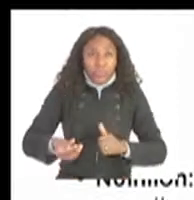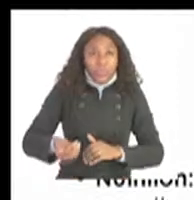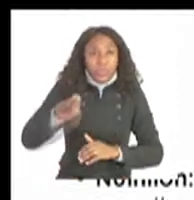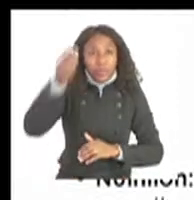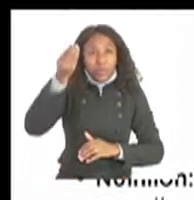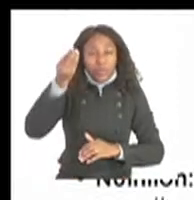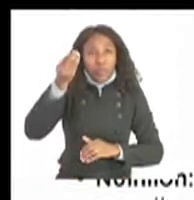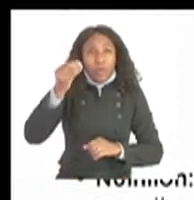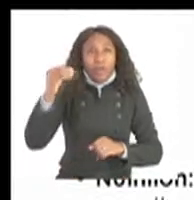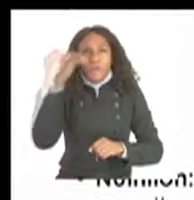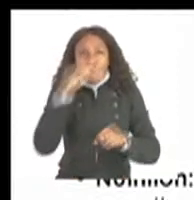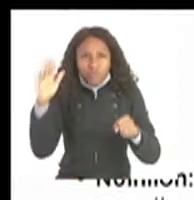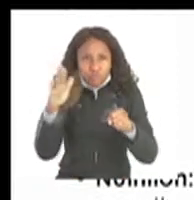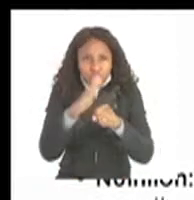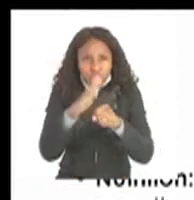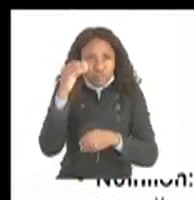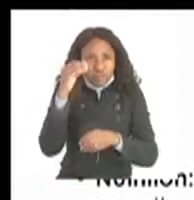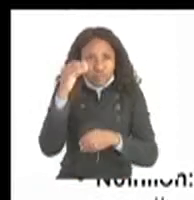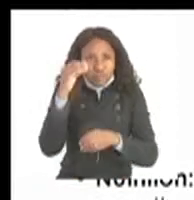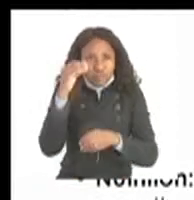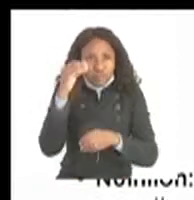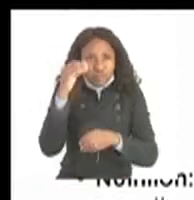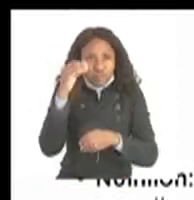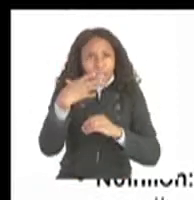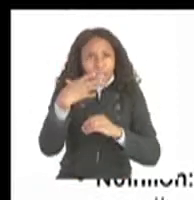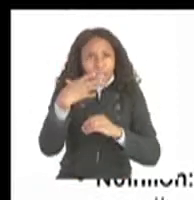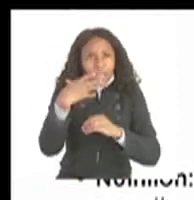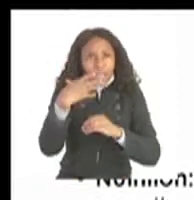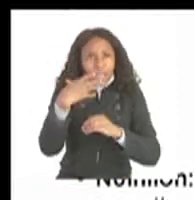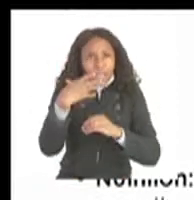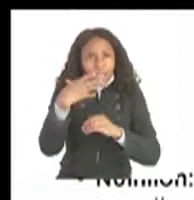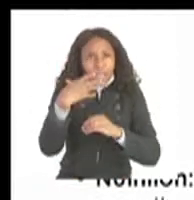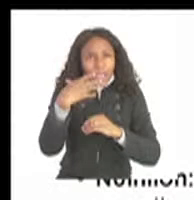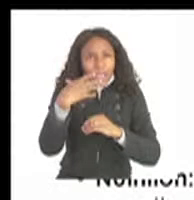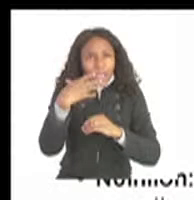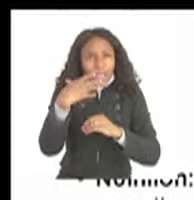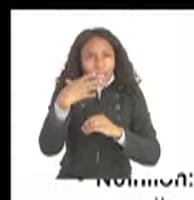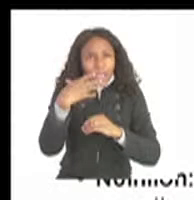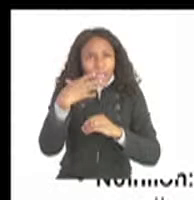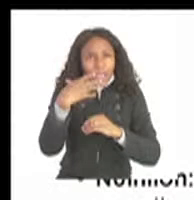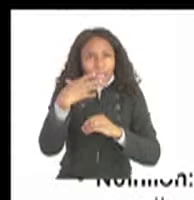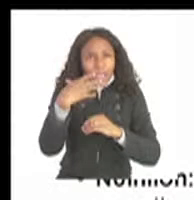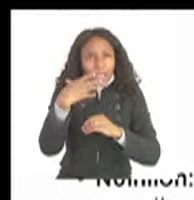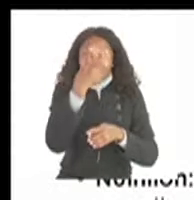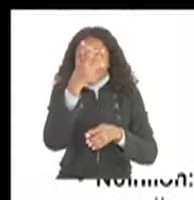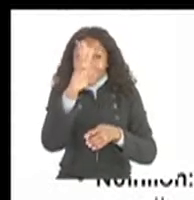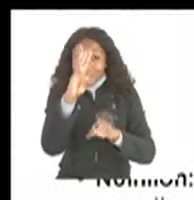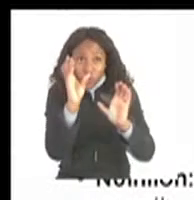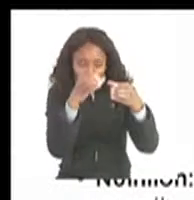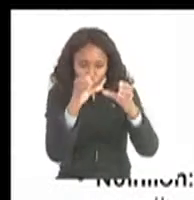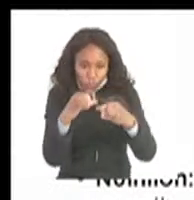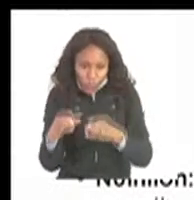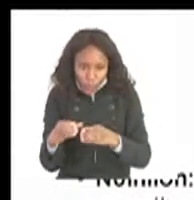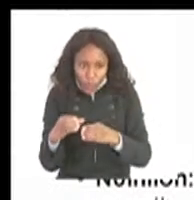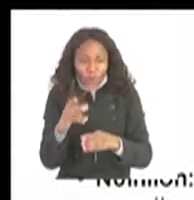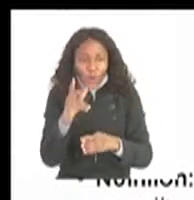Balanced diet. It contains the right amount of food from food